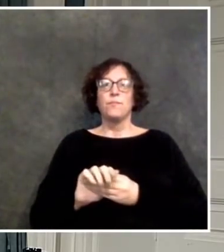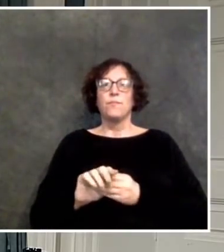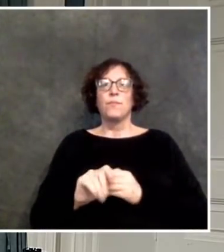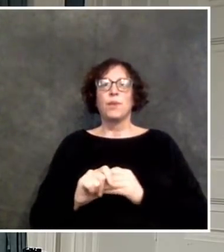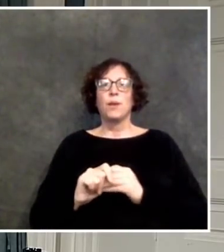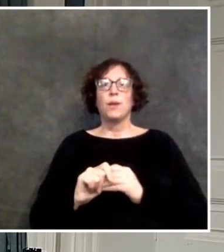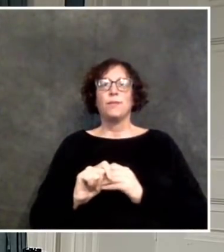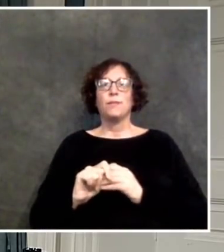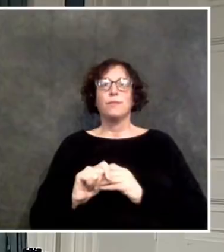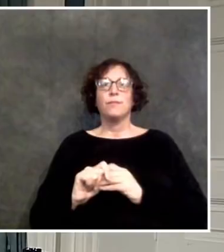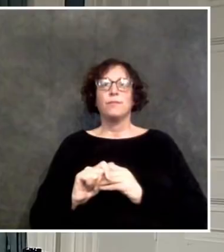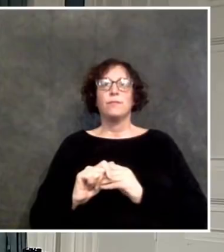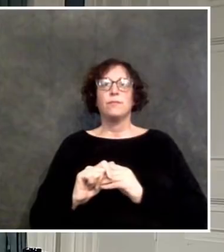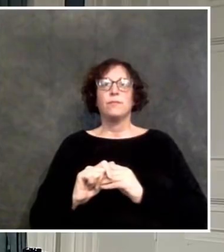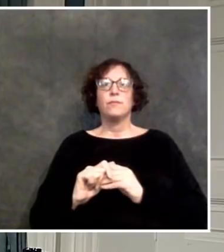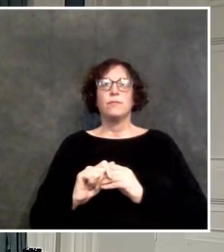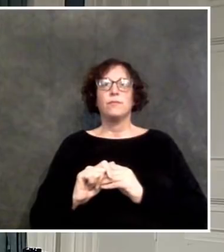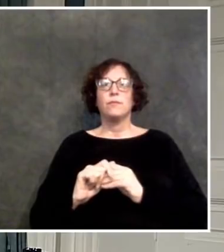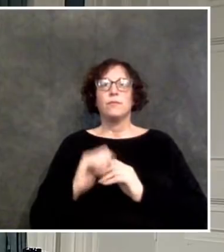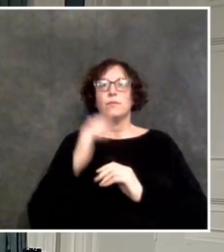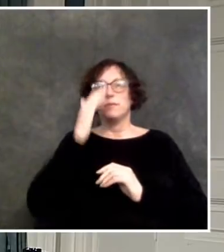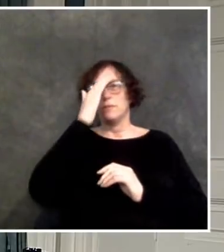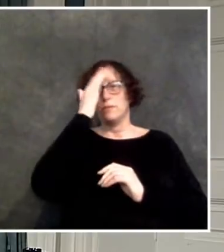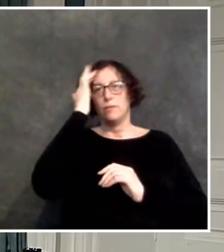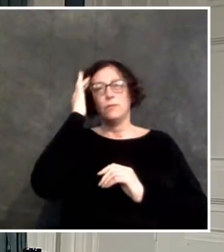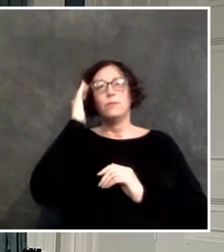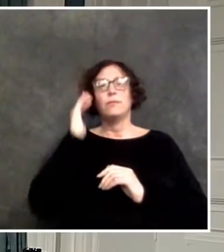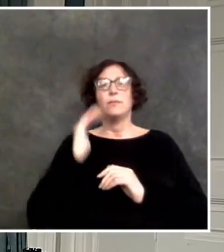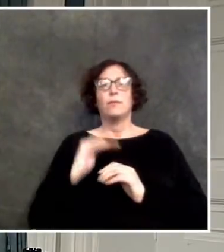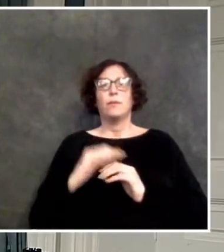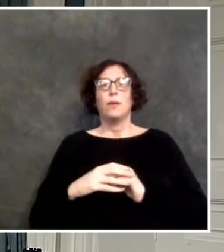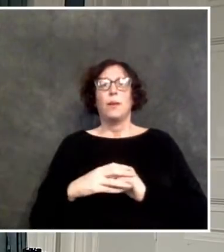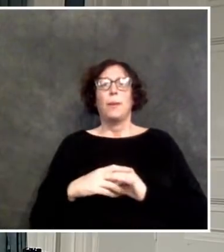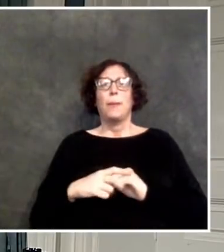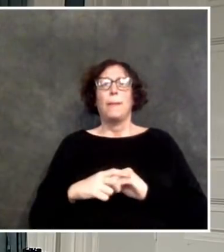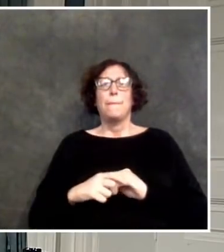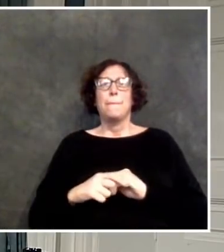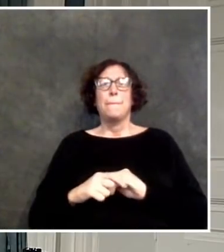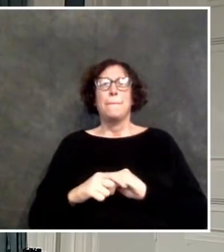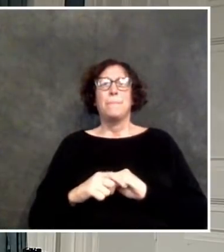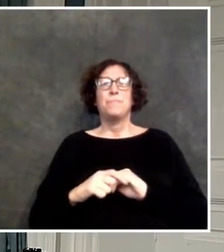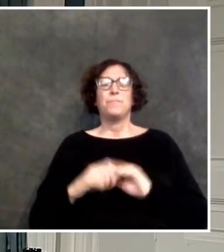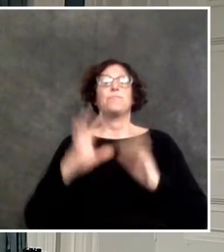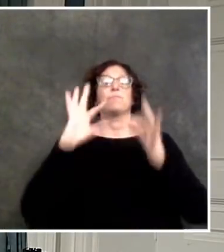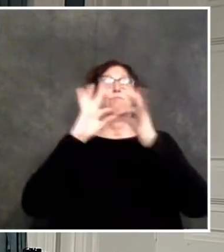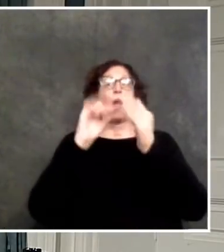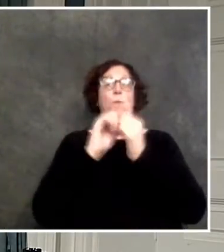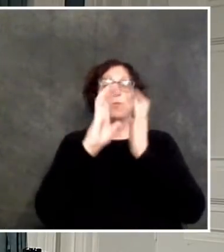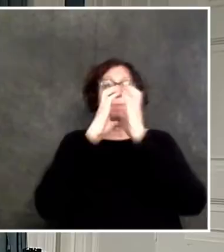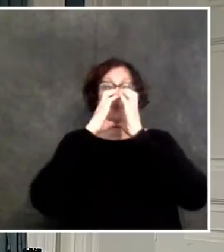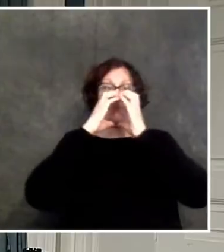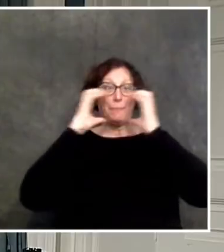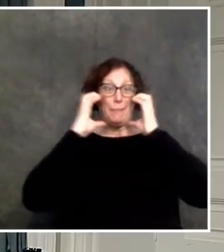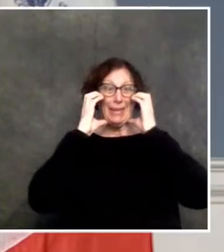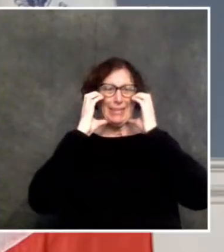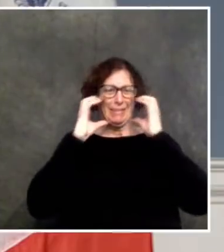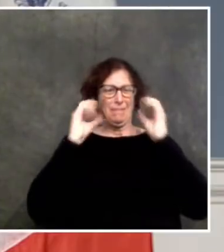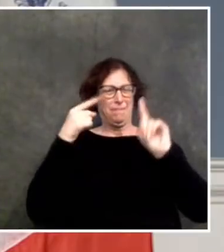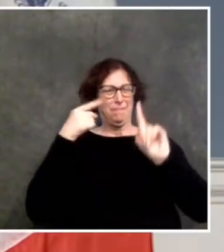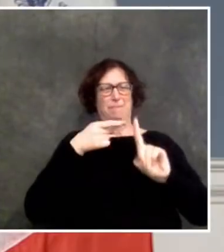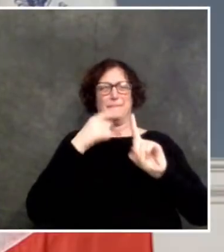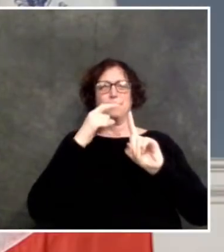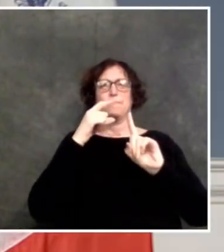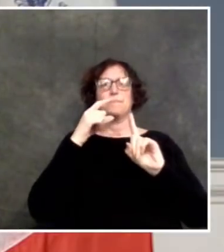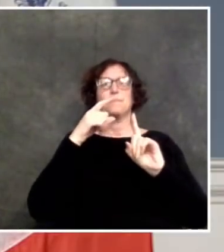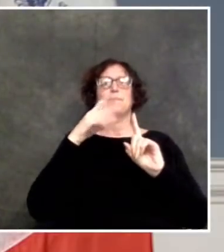police officers or others encouraging people to cover their faces? I'm going to start and want to certainly let